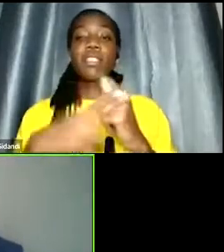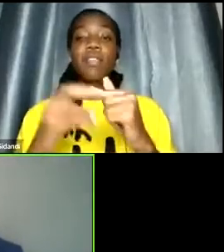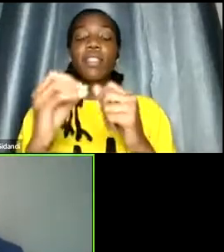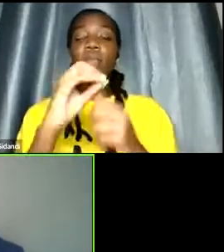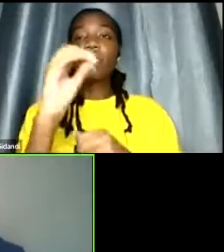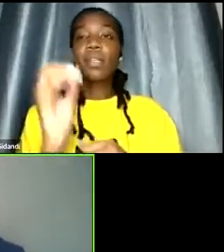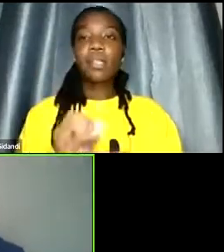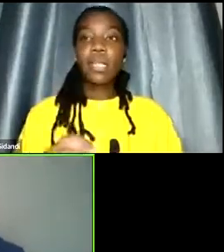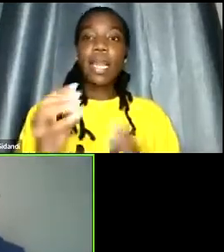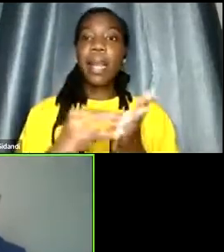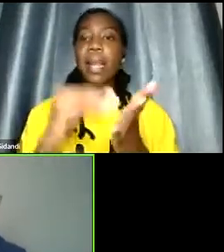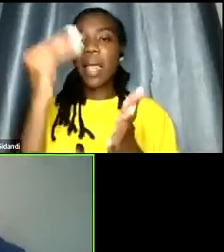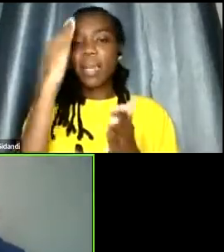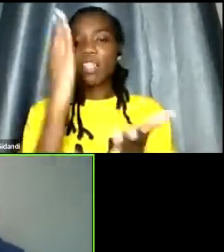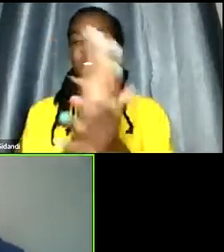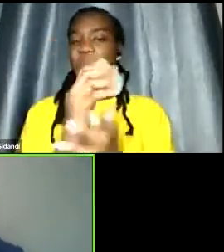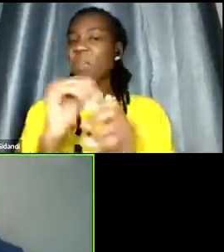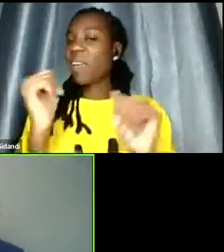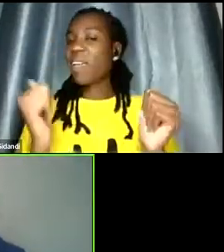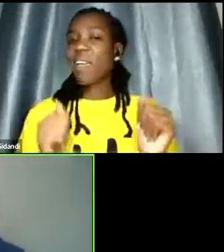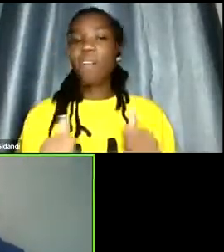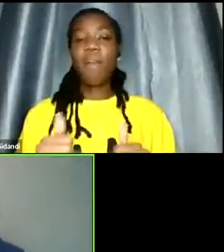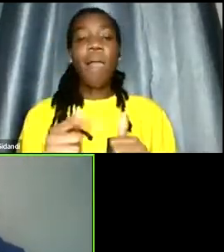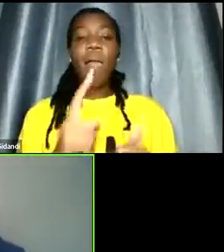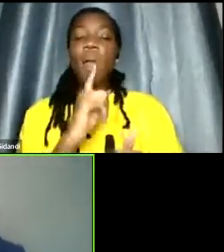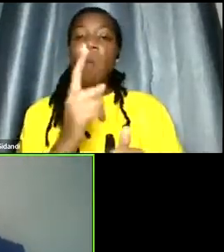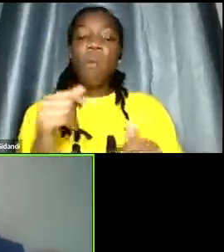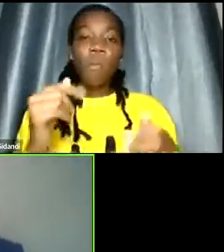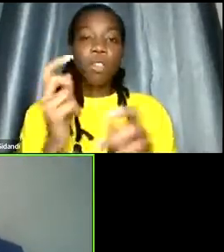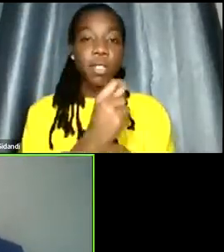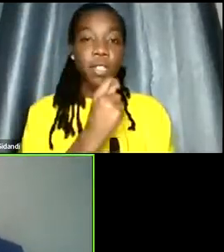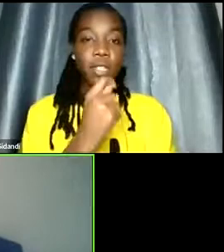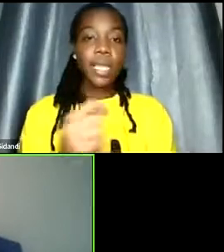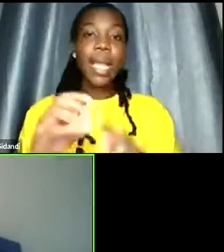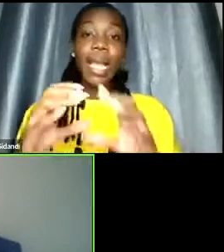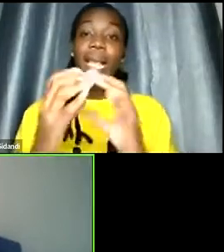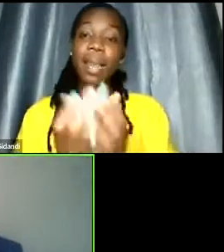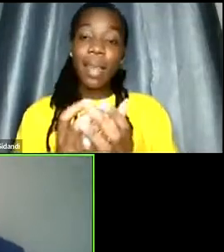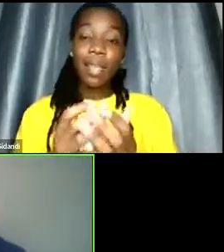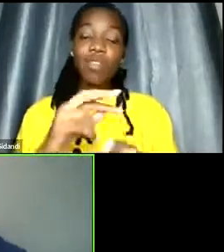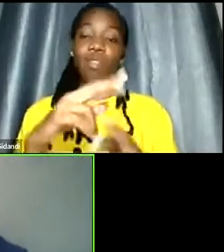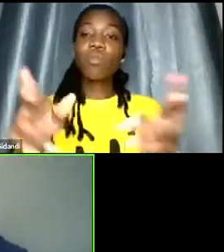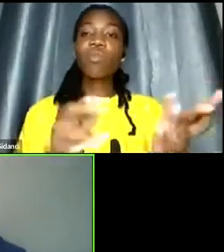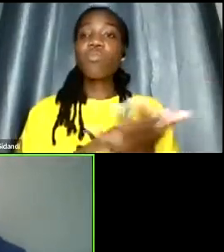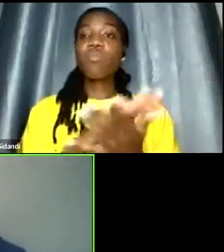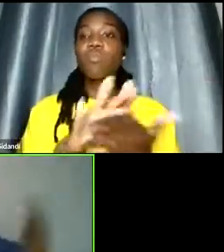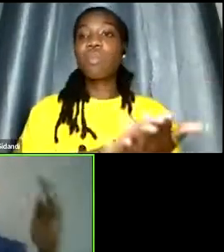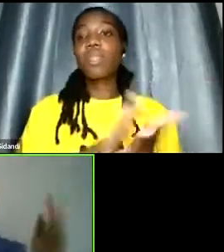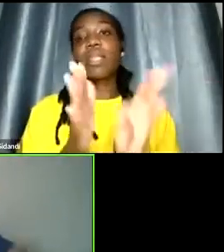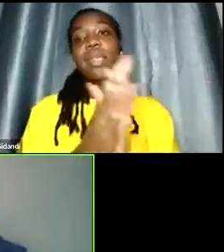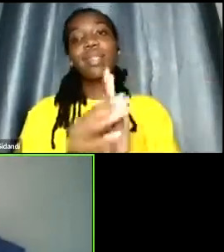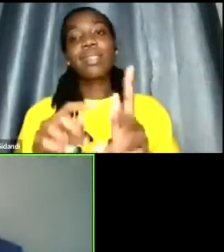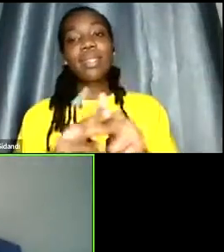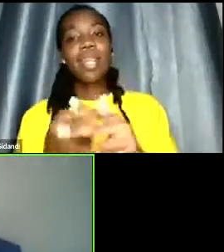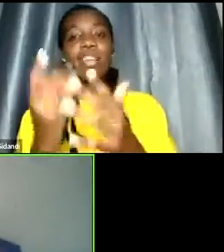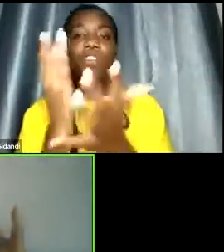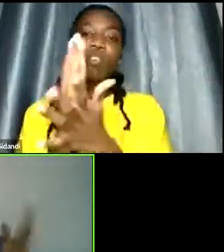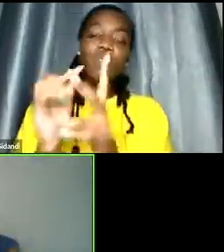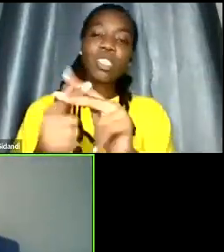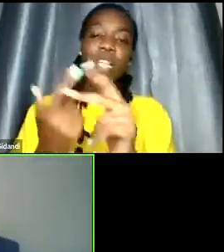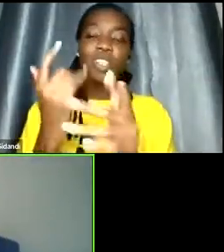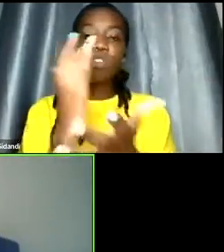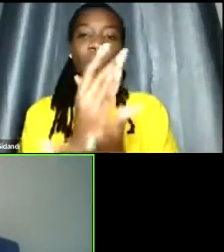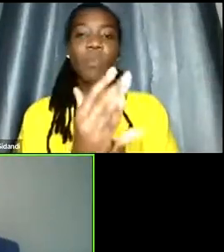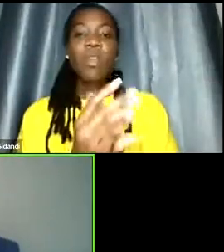ends, but training is event-based, it's classroom-based, or virtual like this. It starts and stops. There's a start and stop time.